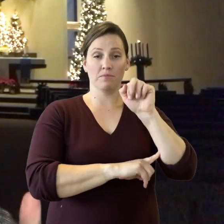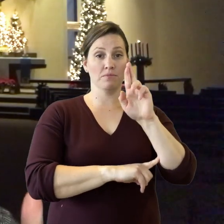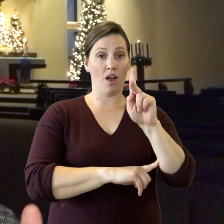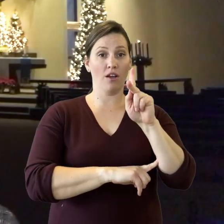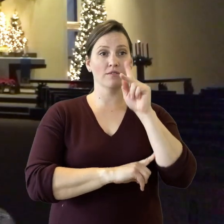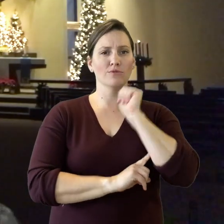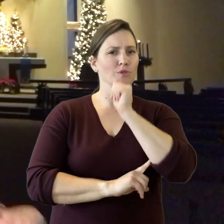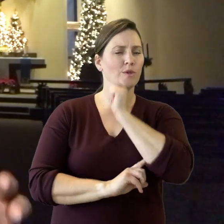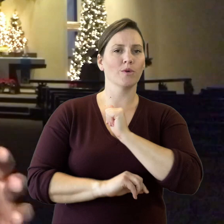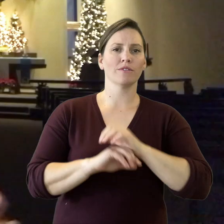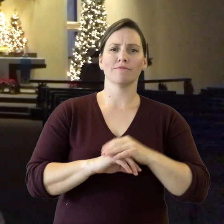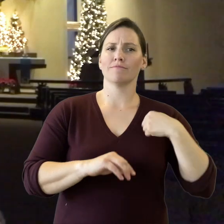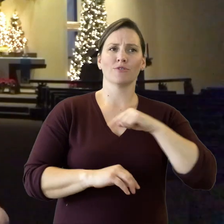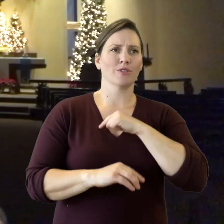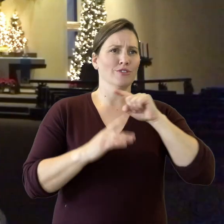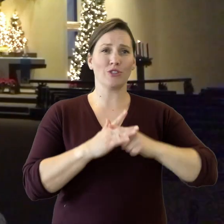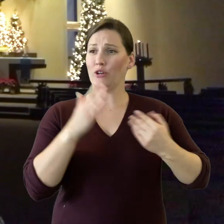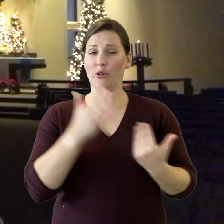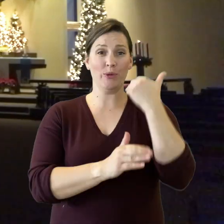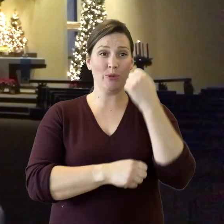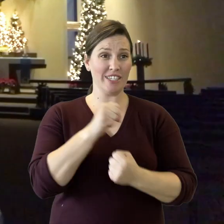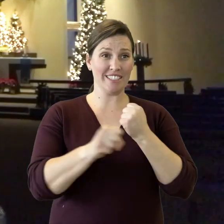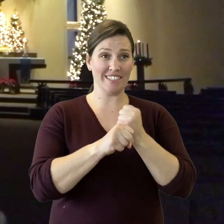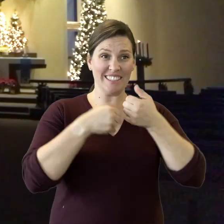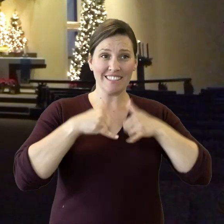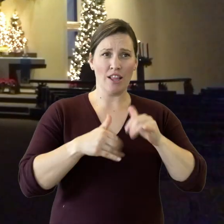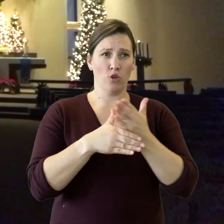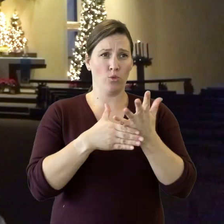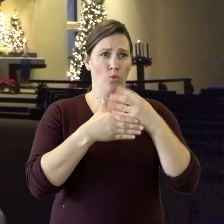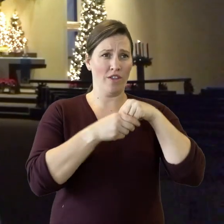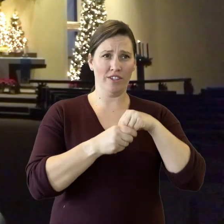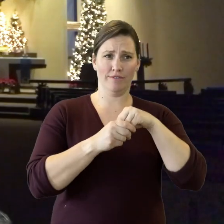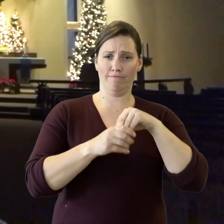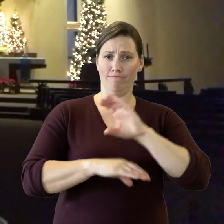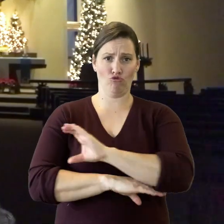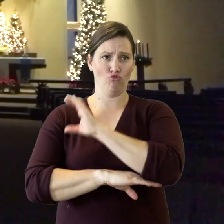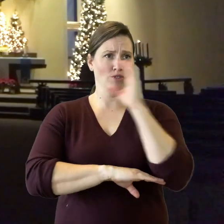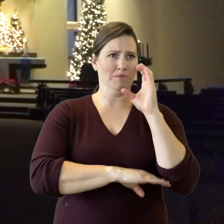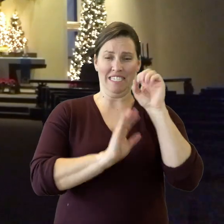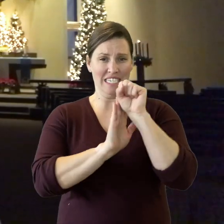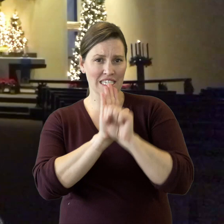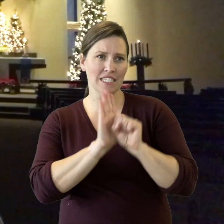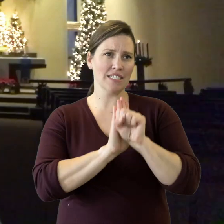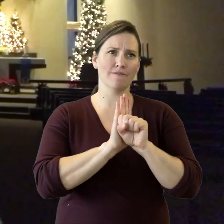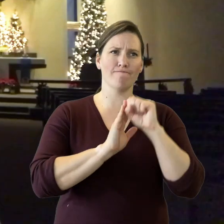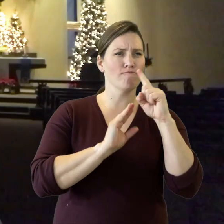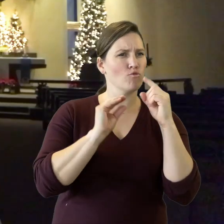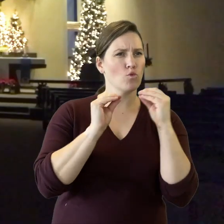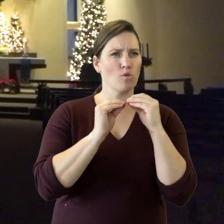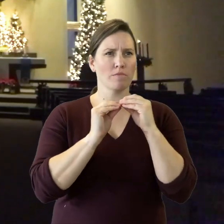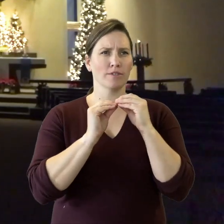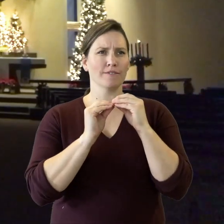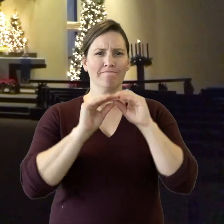begin a brand new year. We're still in the Christmas season. One more Sunday, next week will be Epiphany, but today we're still in the